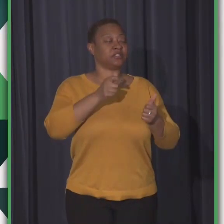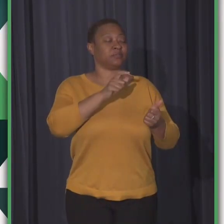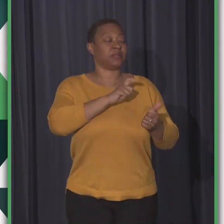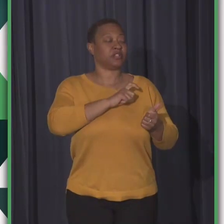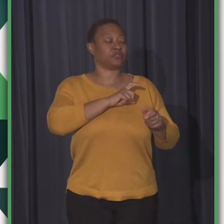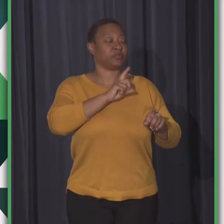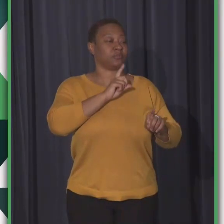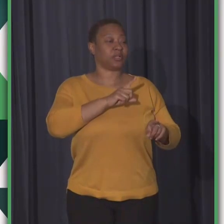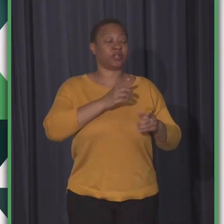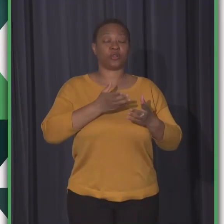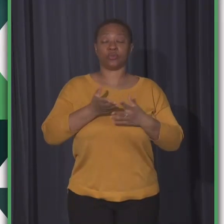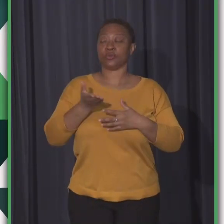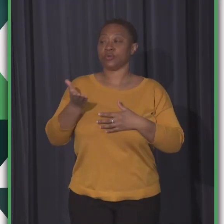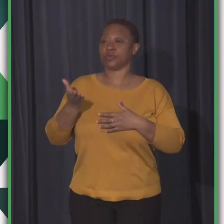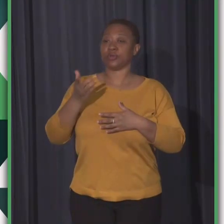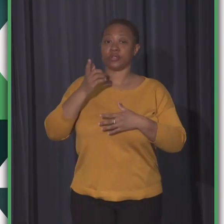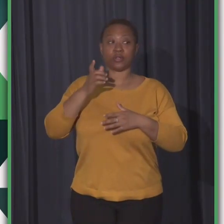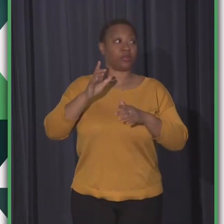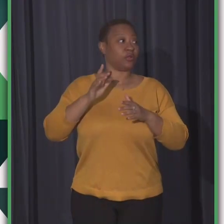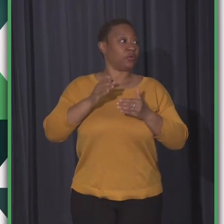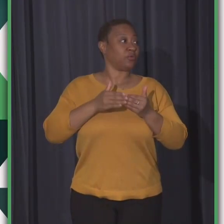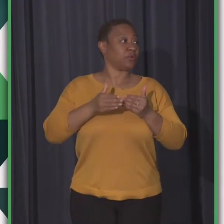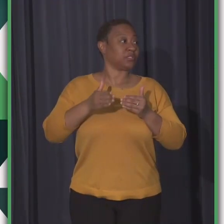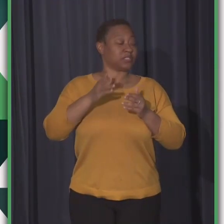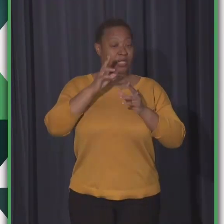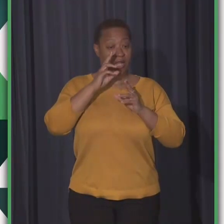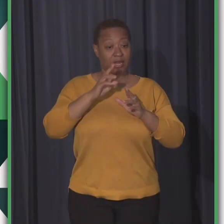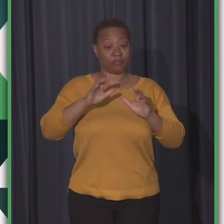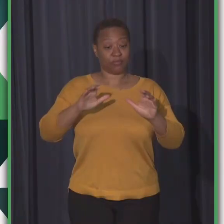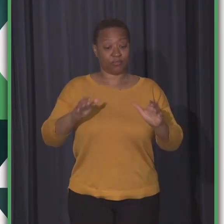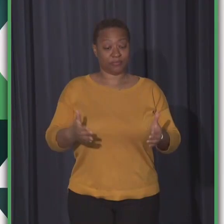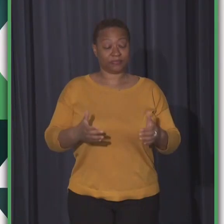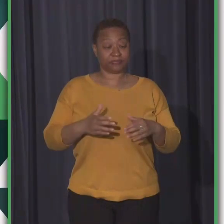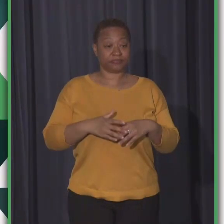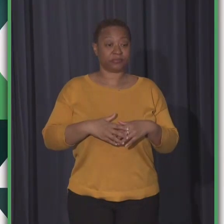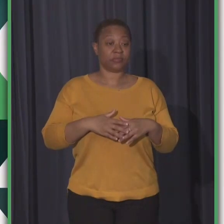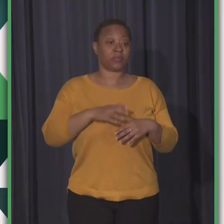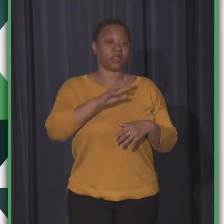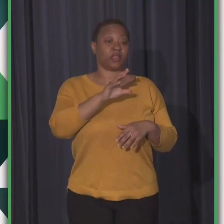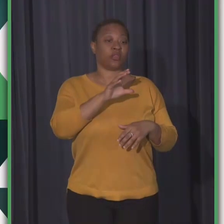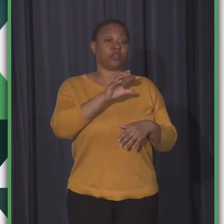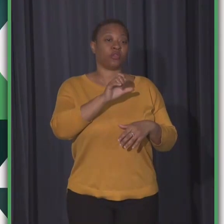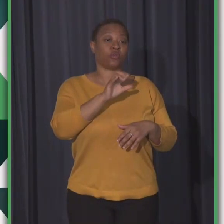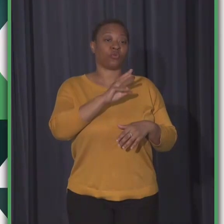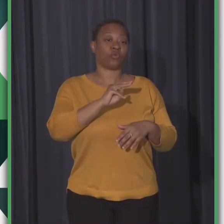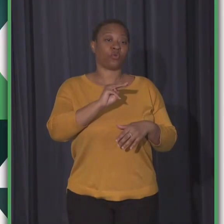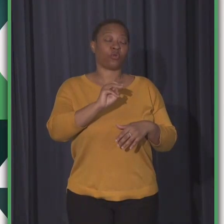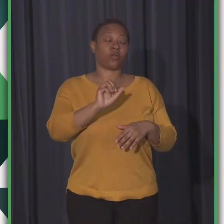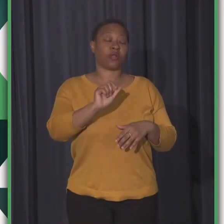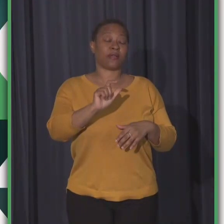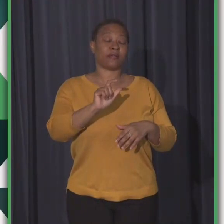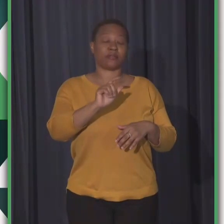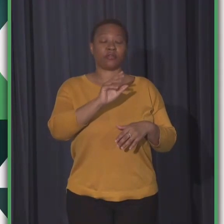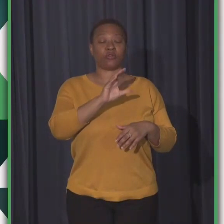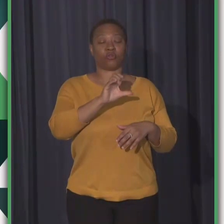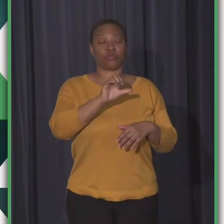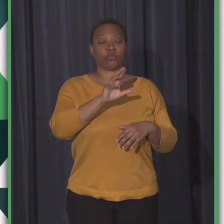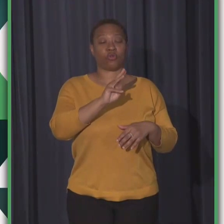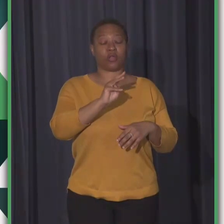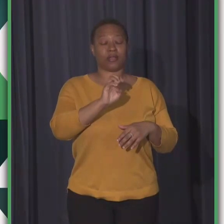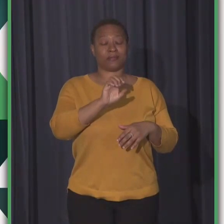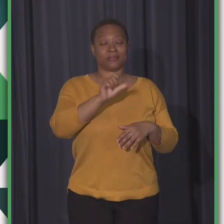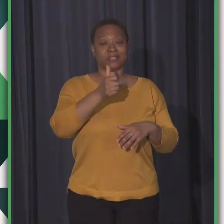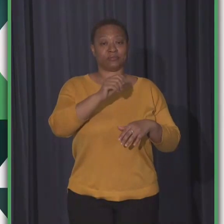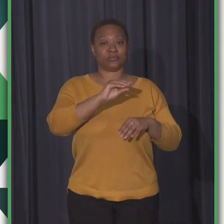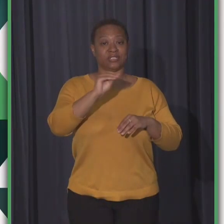Mr. Chairman. Through you to the rest of this honorable body. Beginning with crime, we are down 10% in homicides,